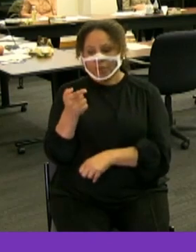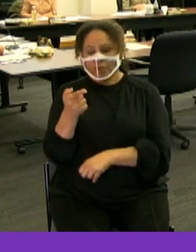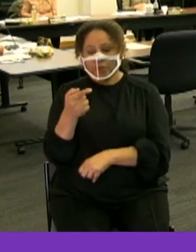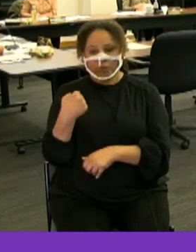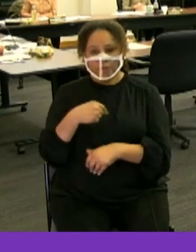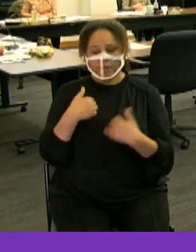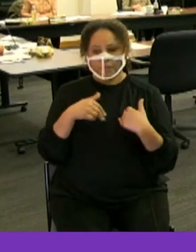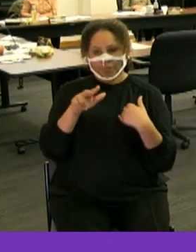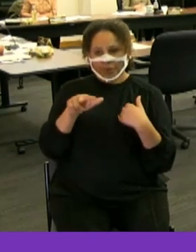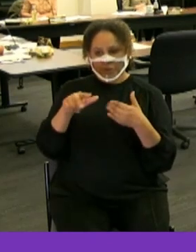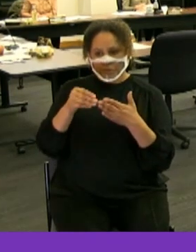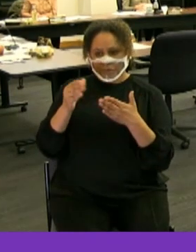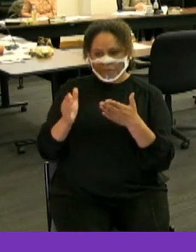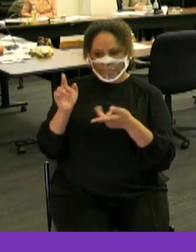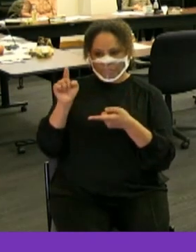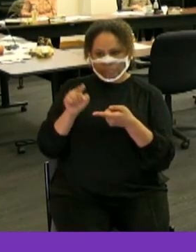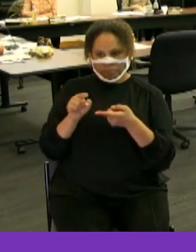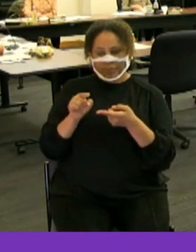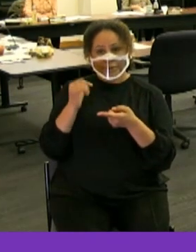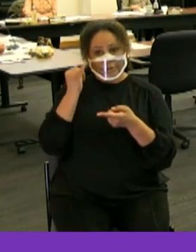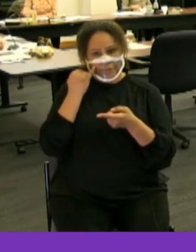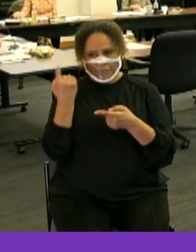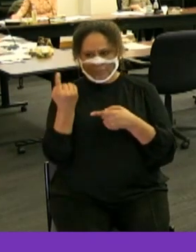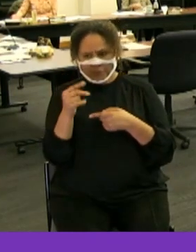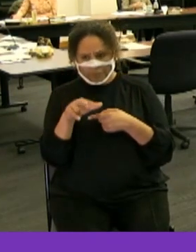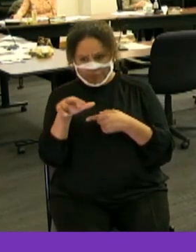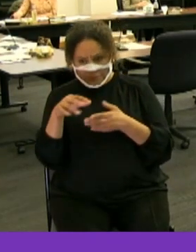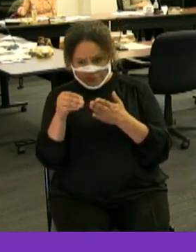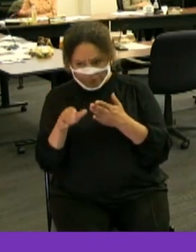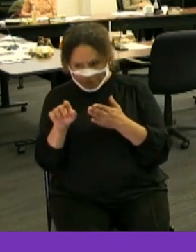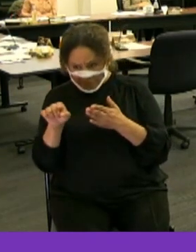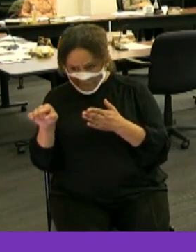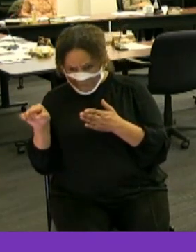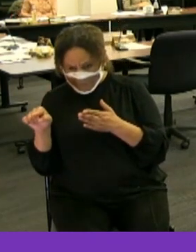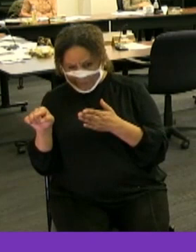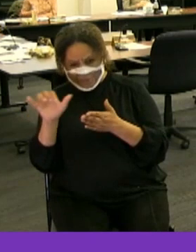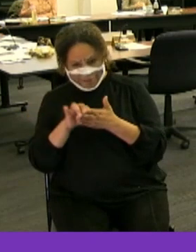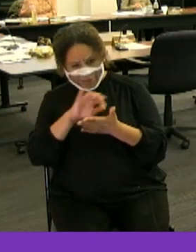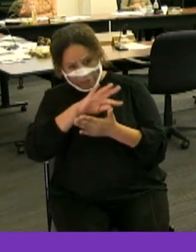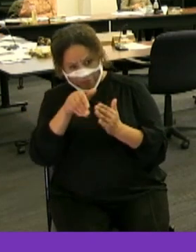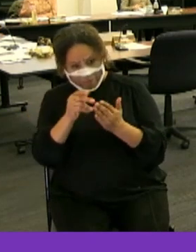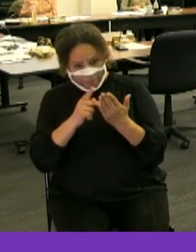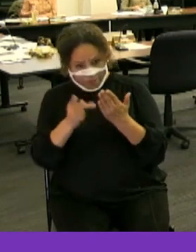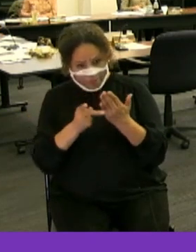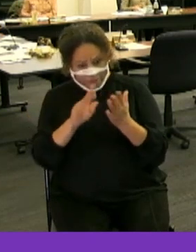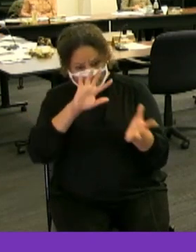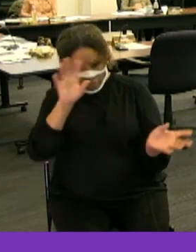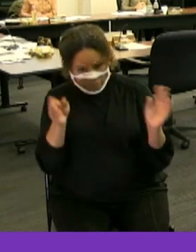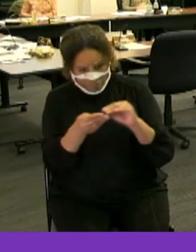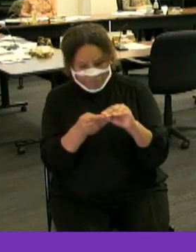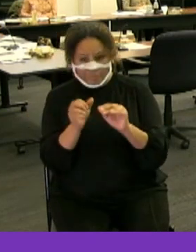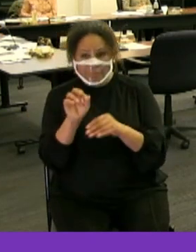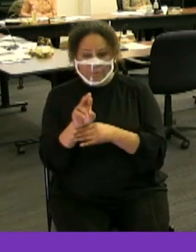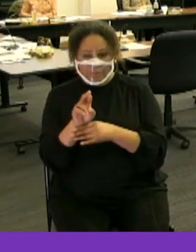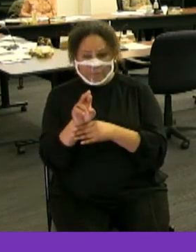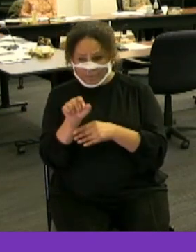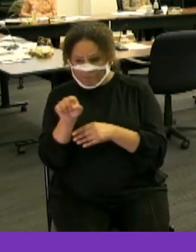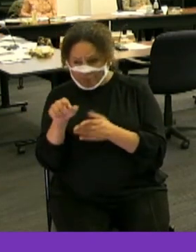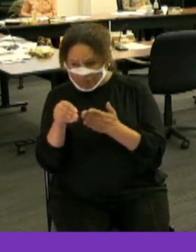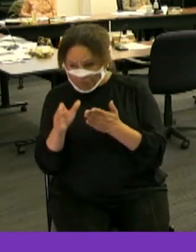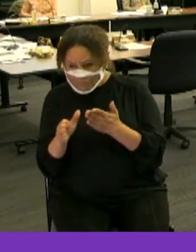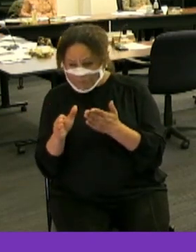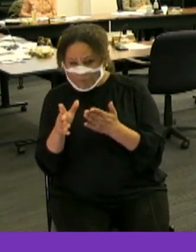students. So if we only have 33 students, is this in all of the programs or that are being, are these